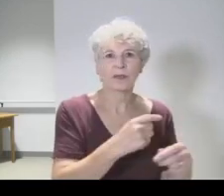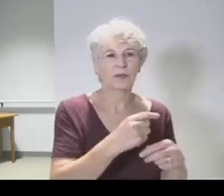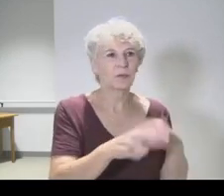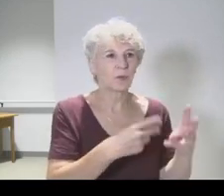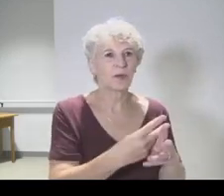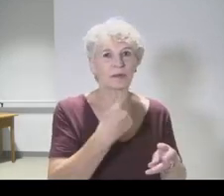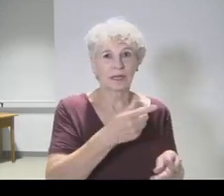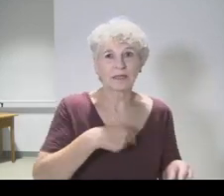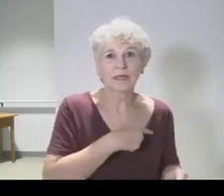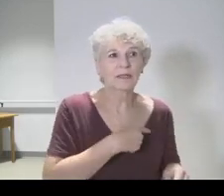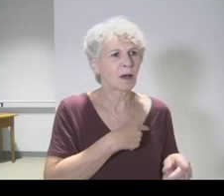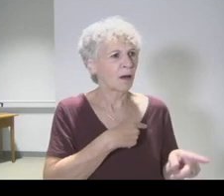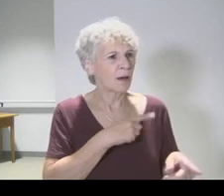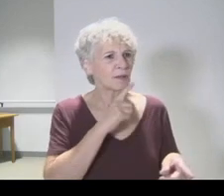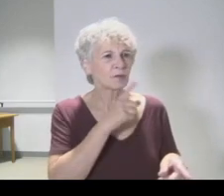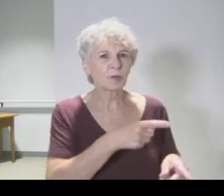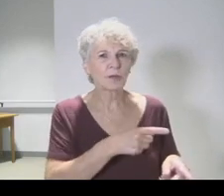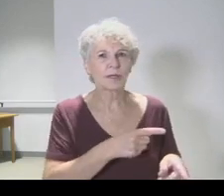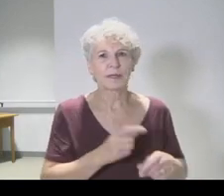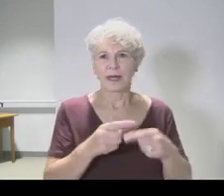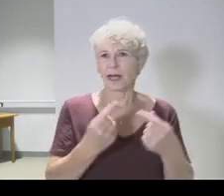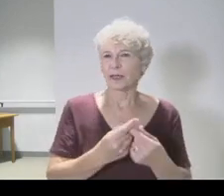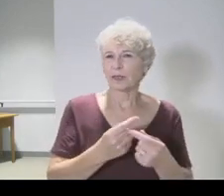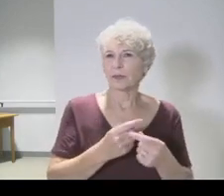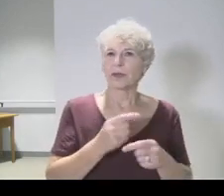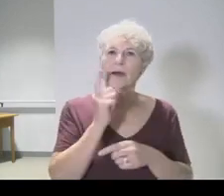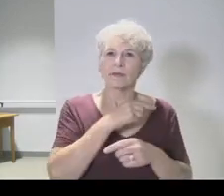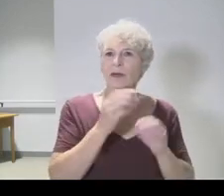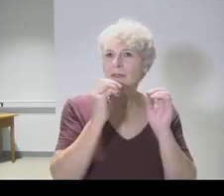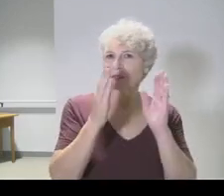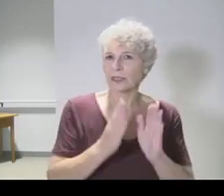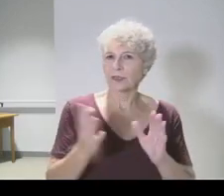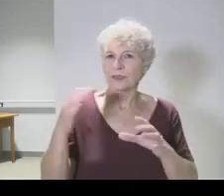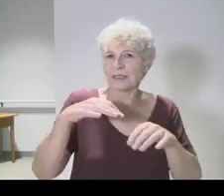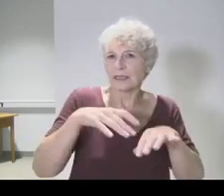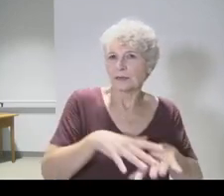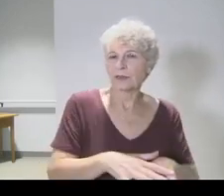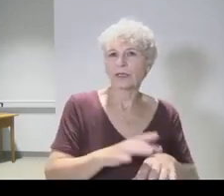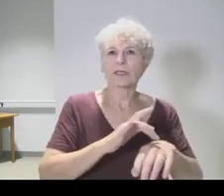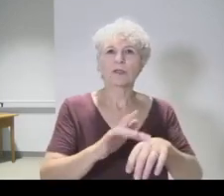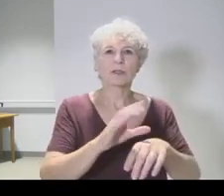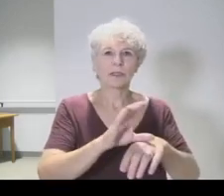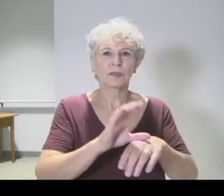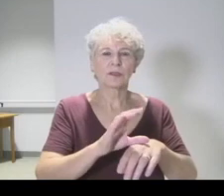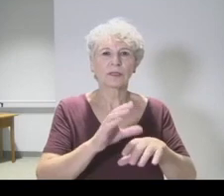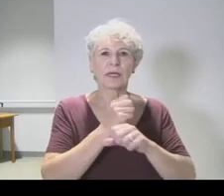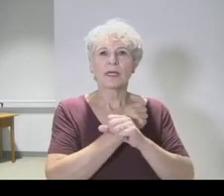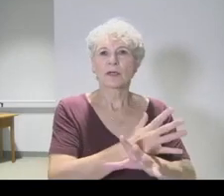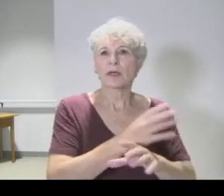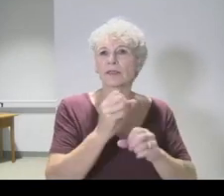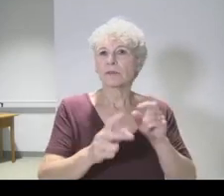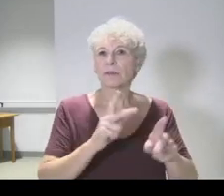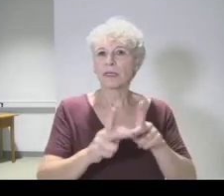truth. See, a group of false teachers infiltrated the early church and caused some of its followers to